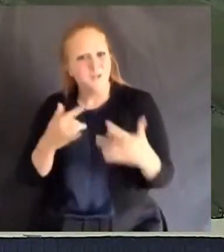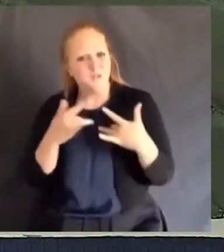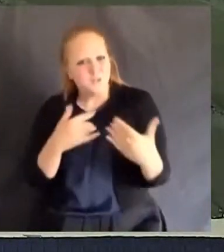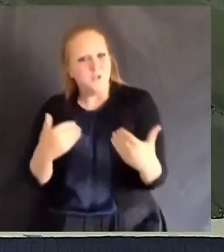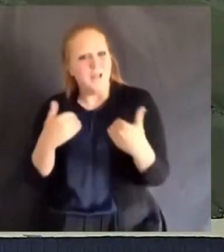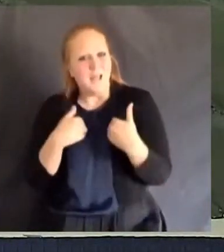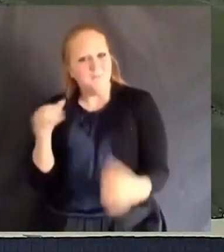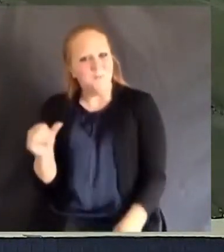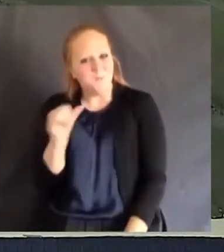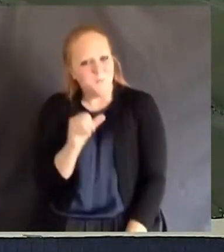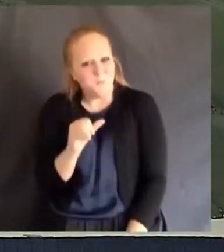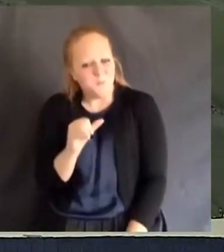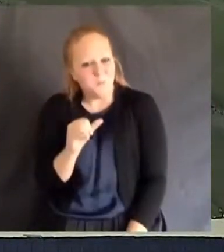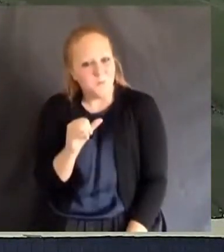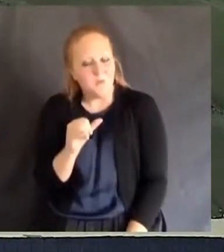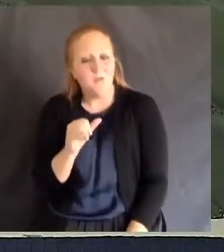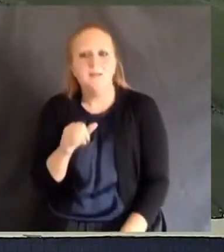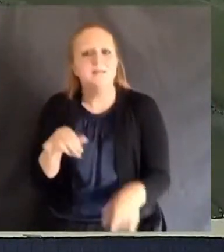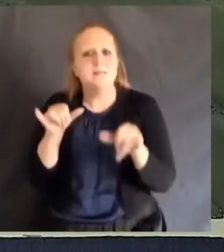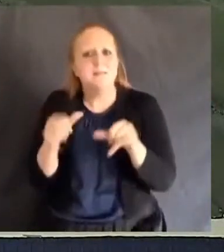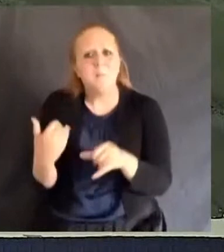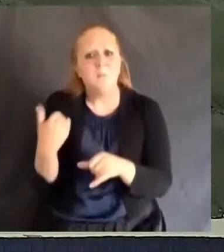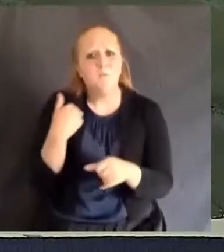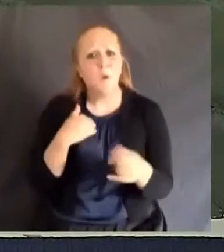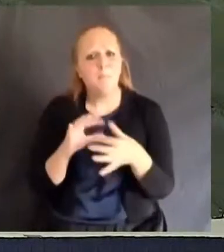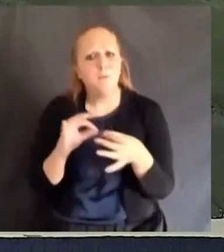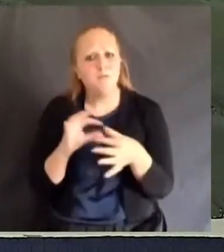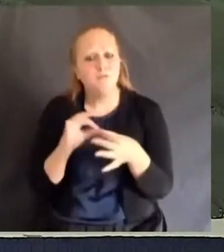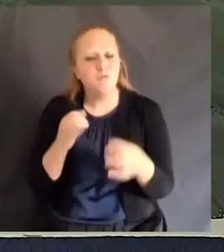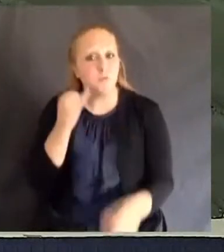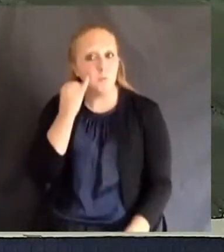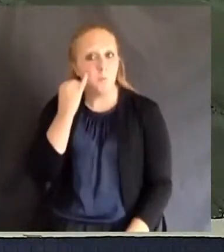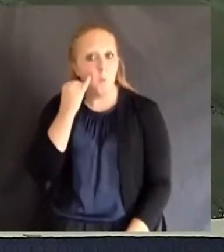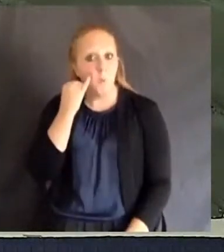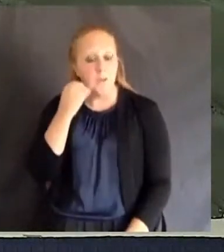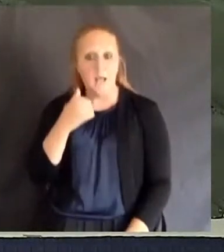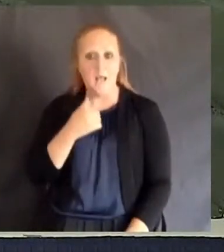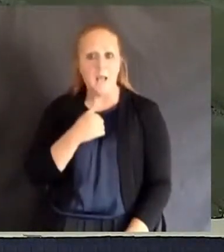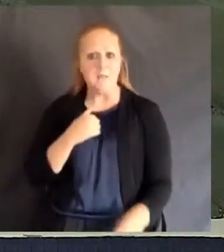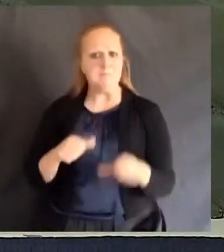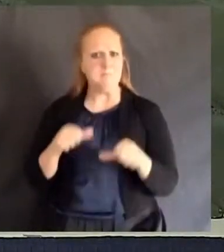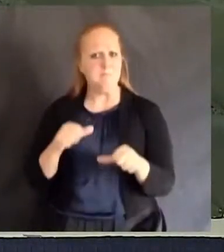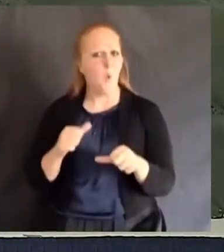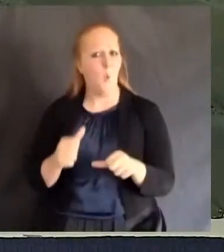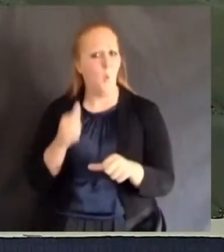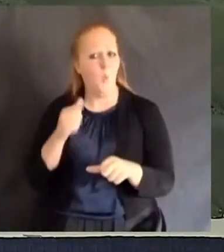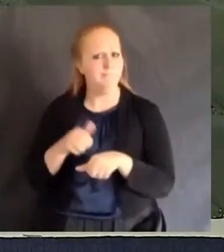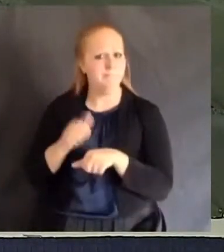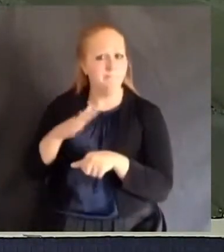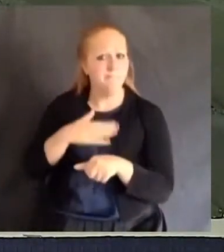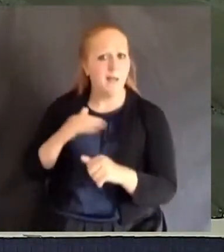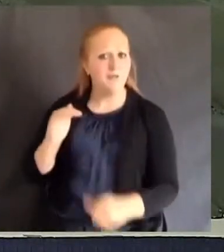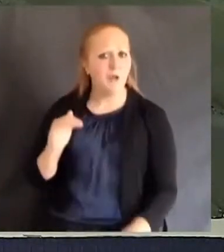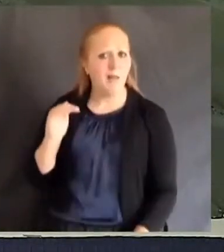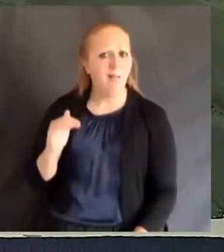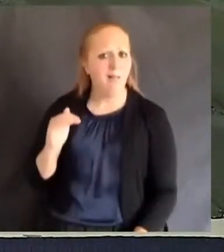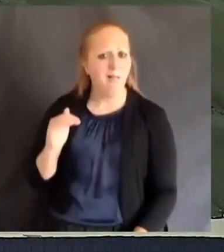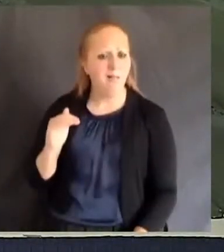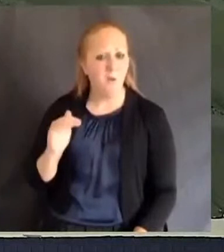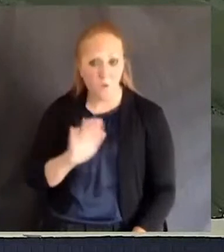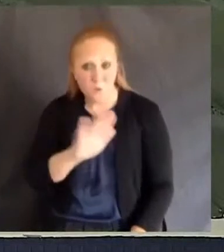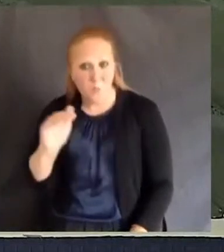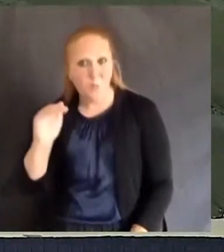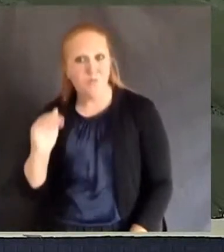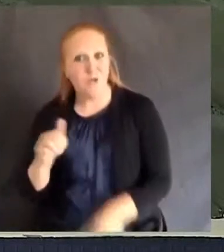If it's not safe for my child, it's not safe for anyone's child. If I wasn't prepared to be a school teacher in